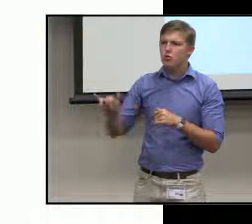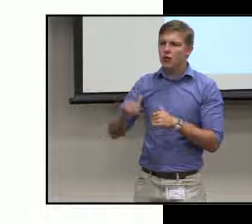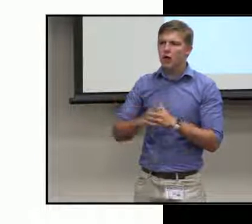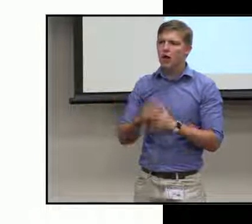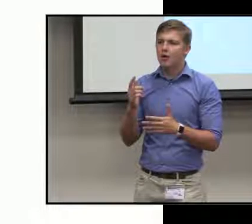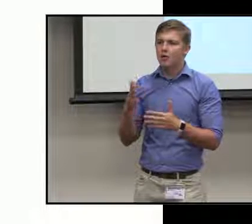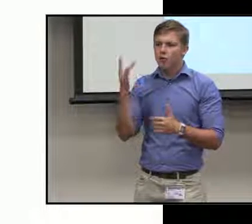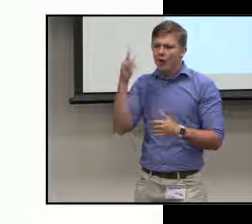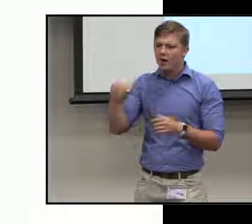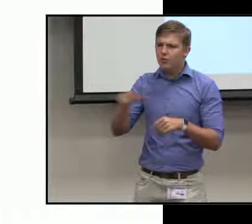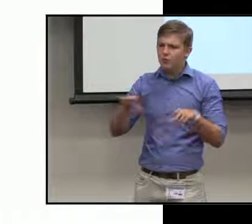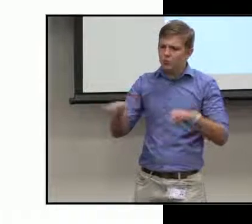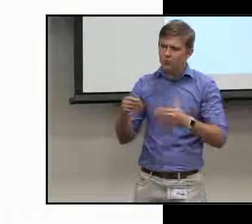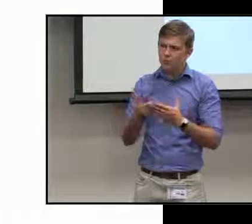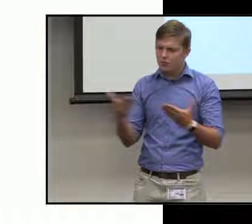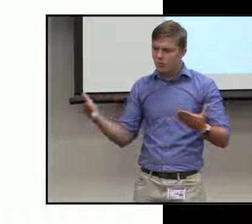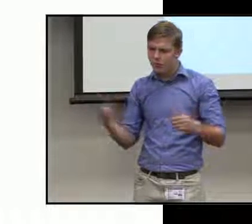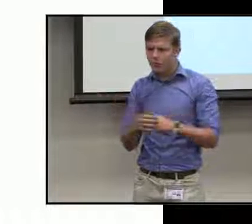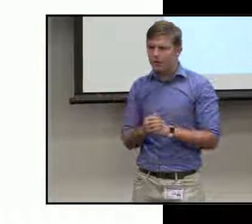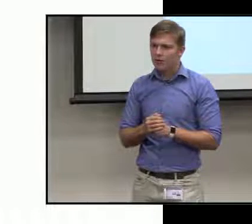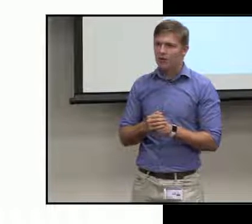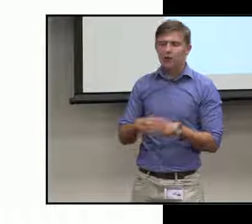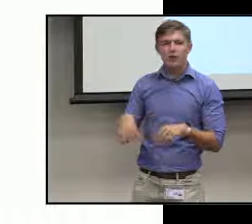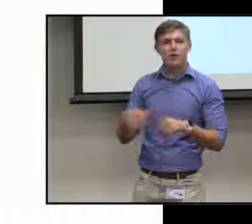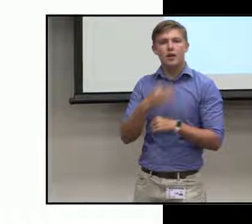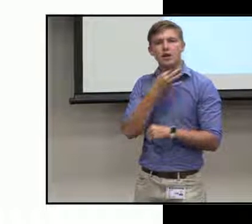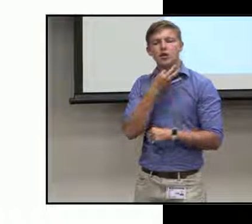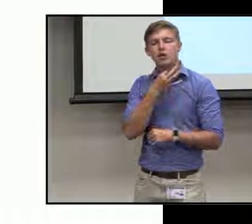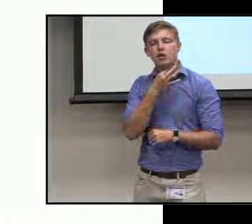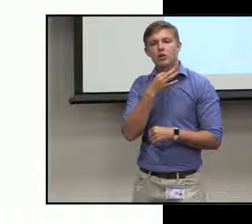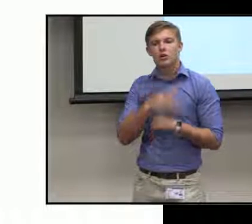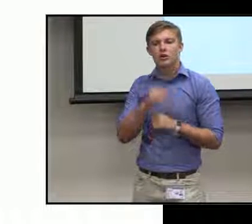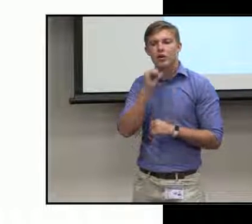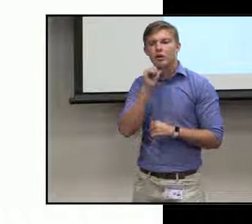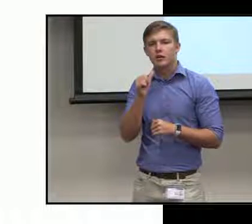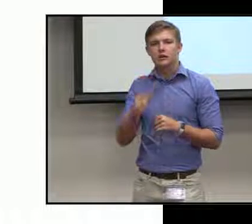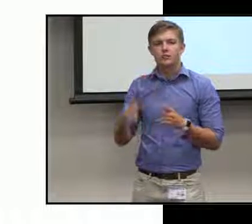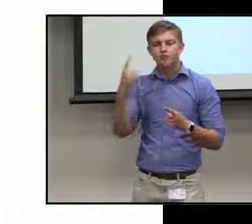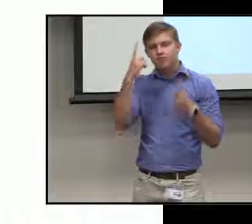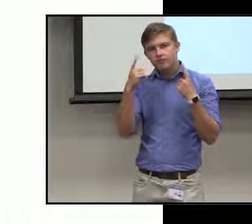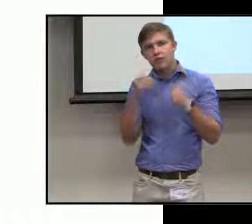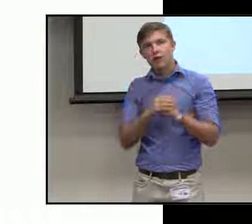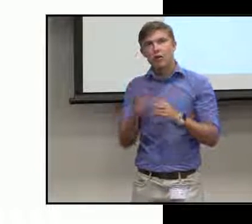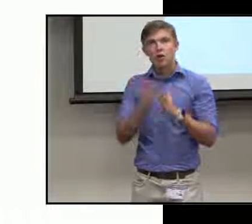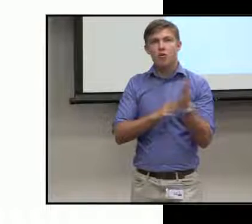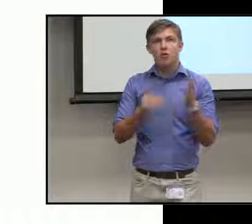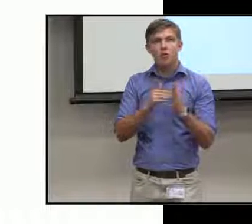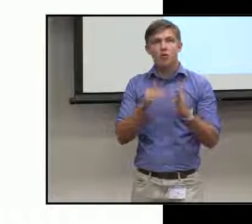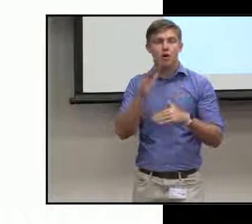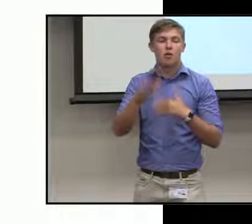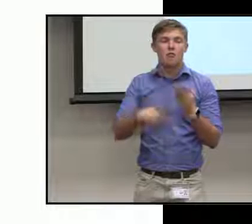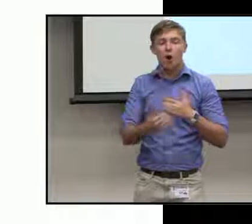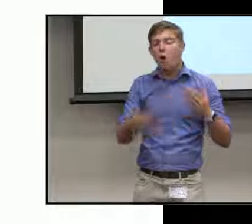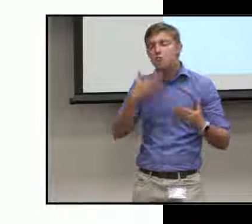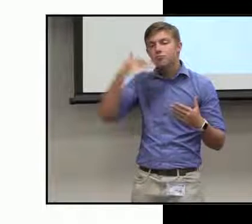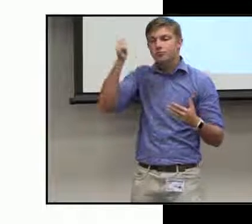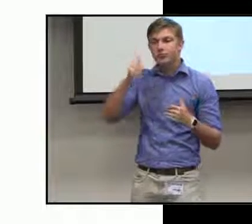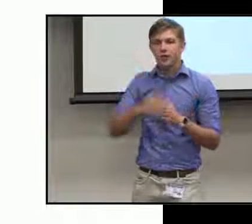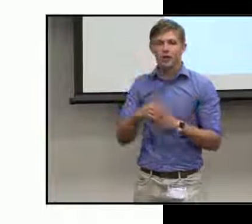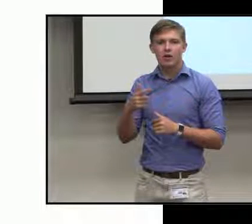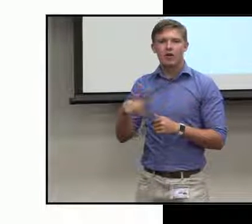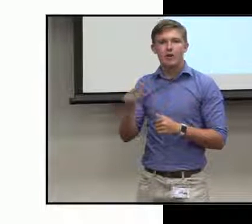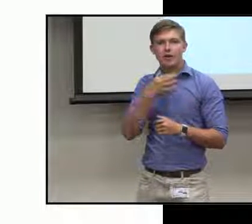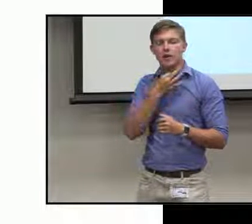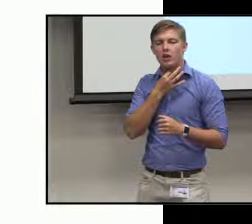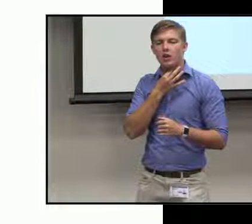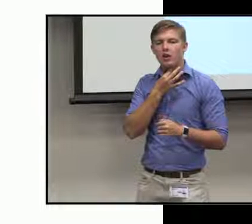do things this way? They really are curious. They don't walk around thinking, well, New Zealand ways are always the best. They're curious about